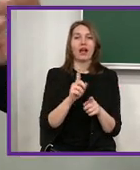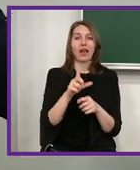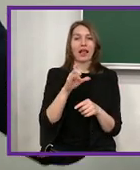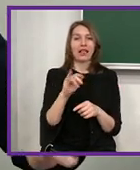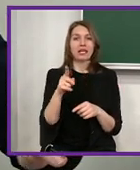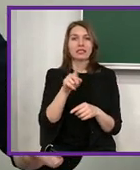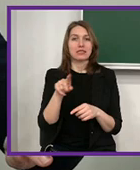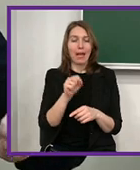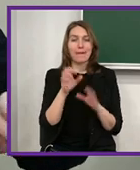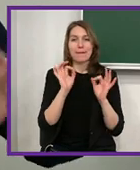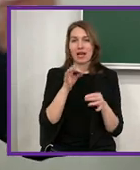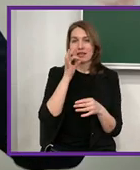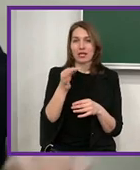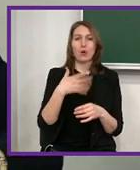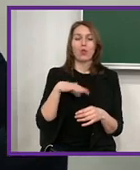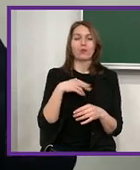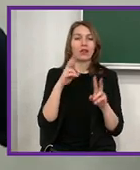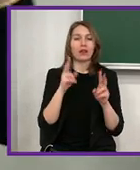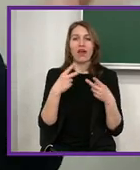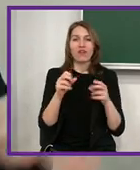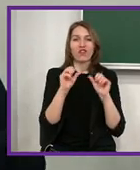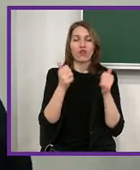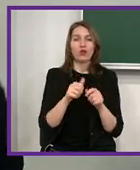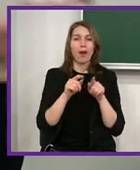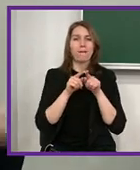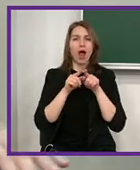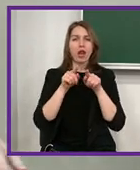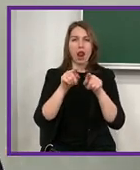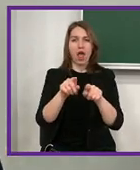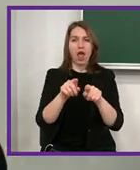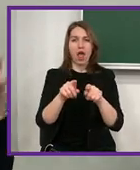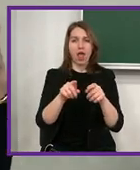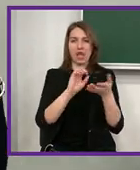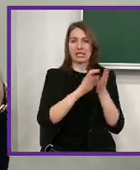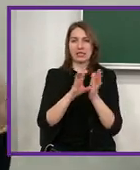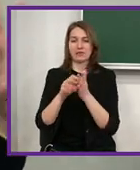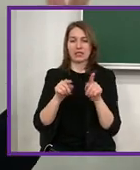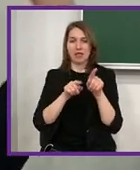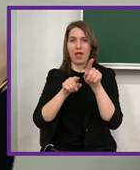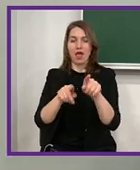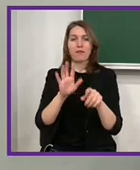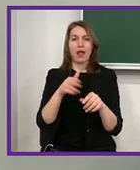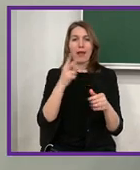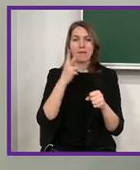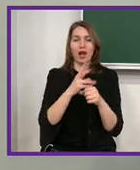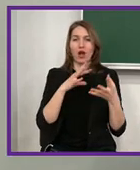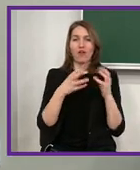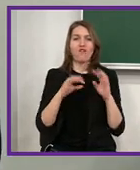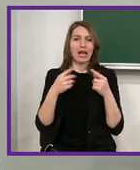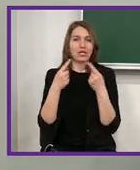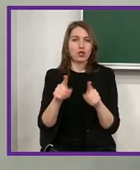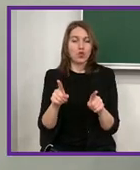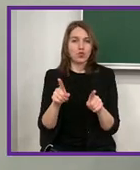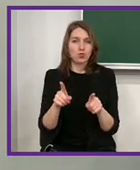a parallel system for doing due diligence or doing any of the individual steps of due diligence. Rather, this is something that can be integrated into